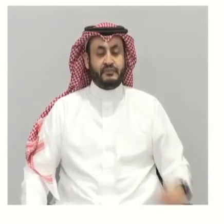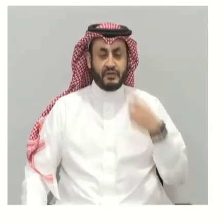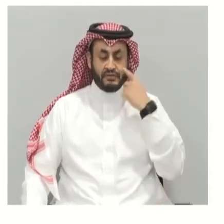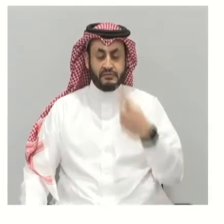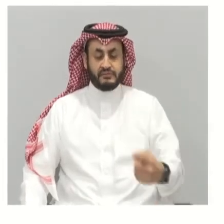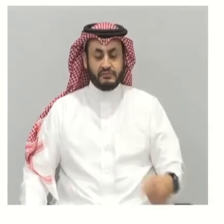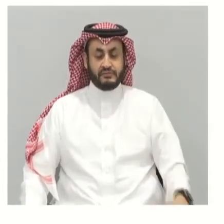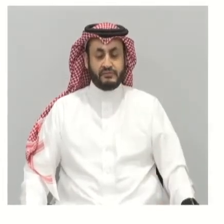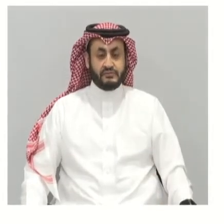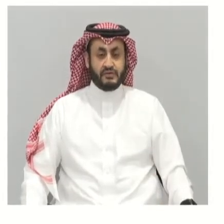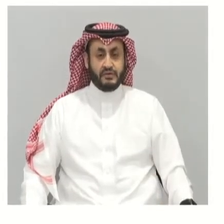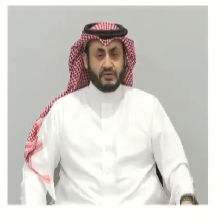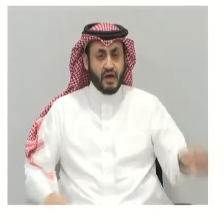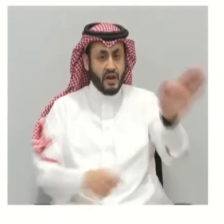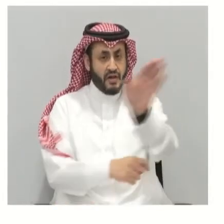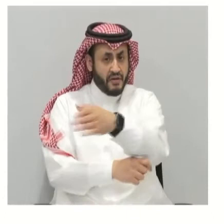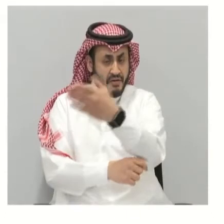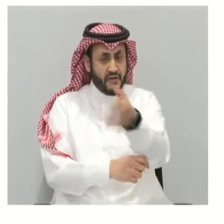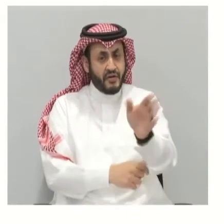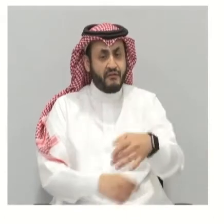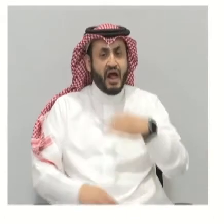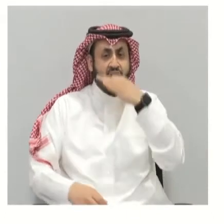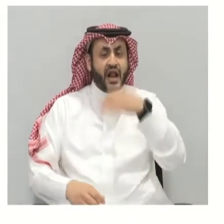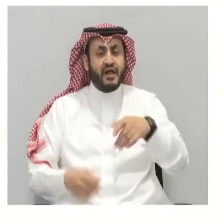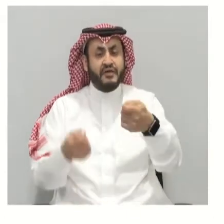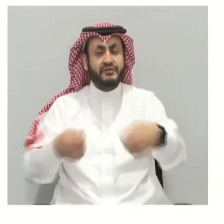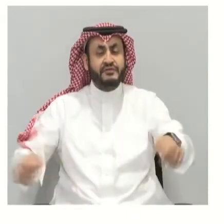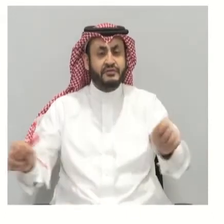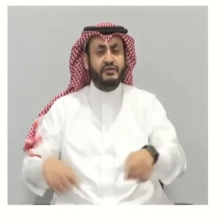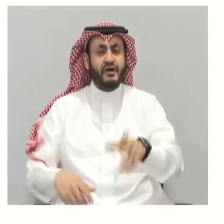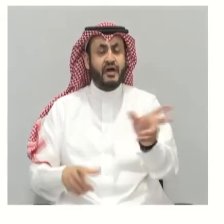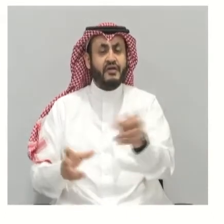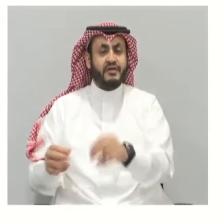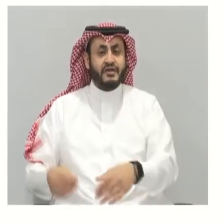They are waving signs and chanting songs or slogans.